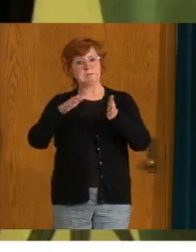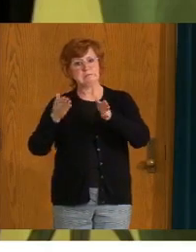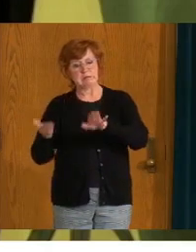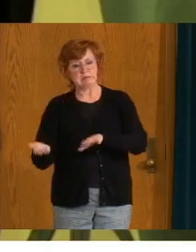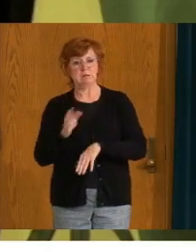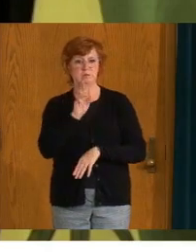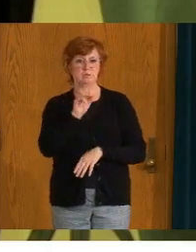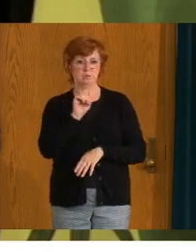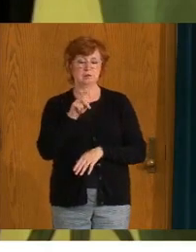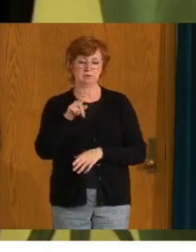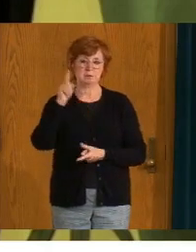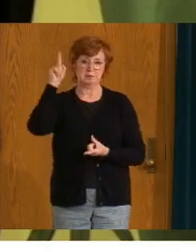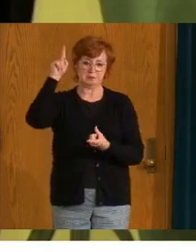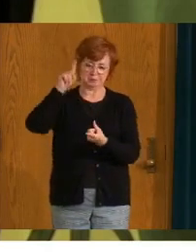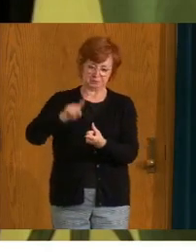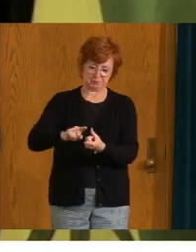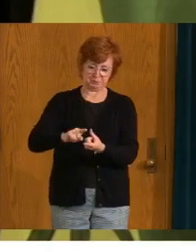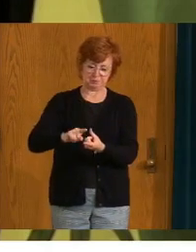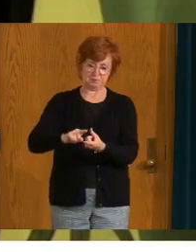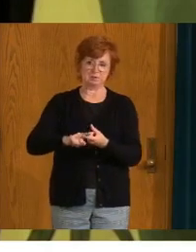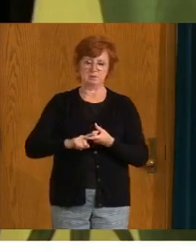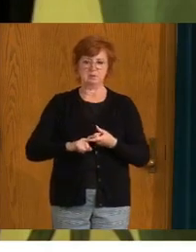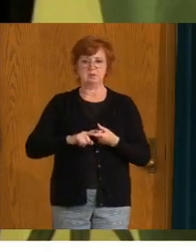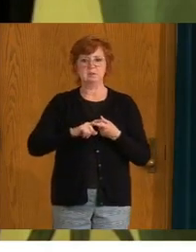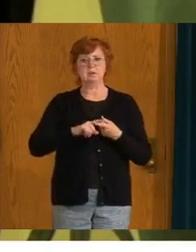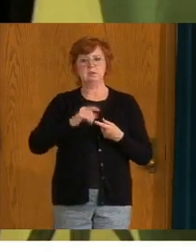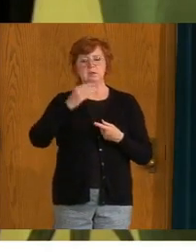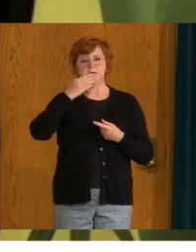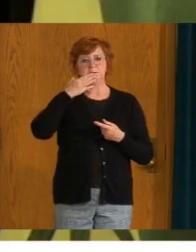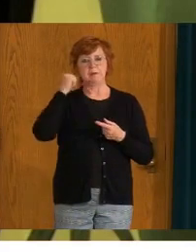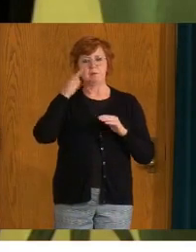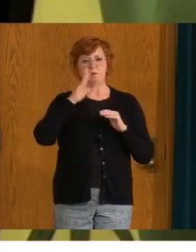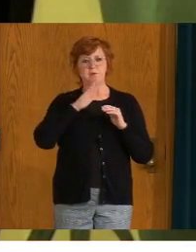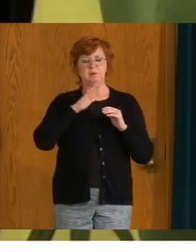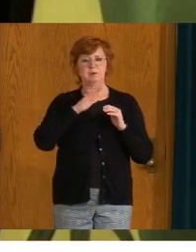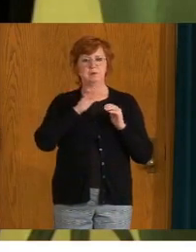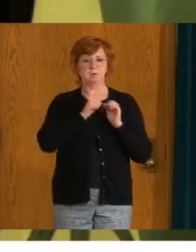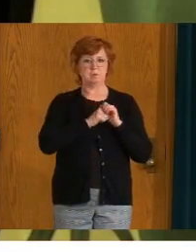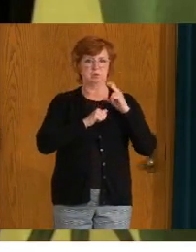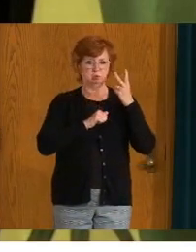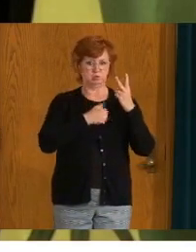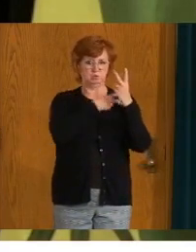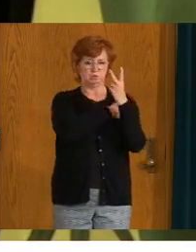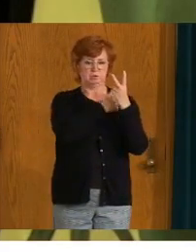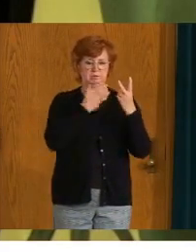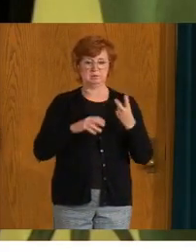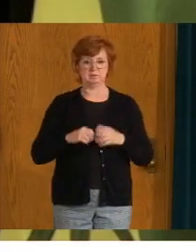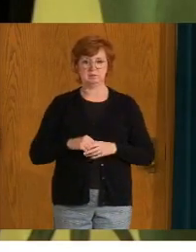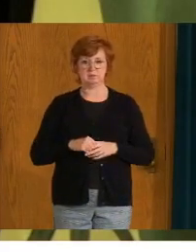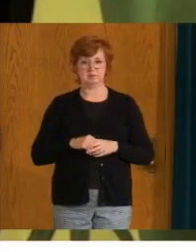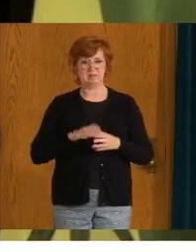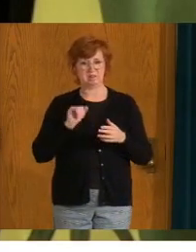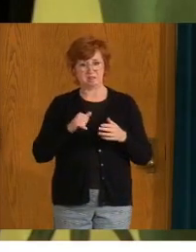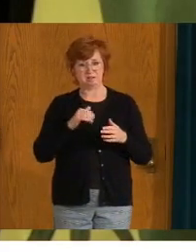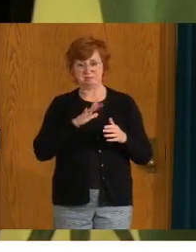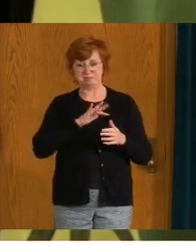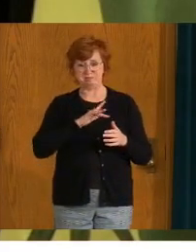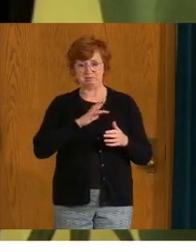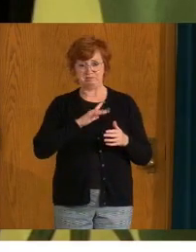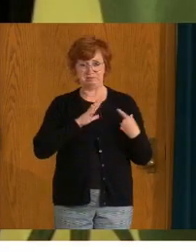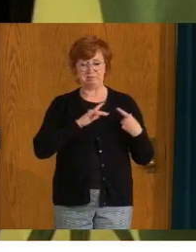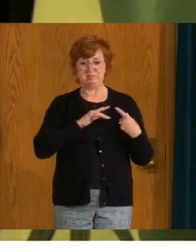lower if you are vaccinated with 2 shots than if you have had none. If none of that is enough incentive for